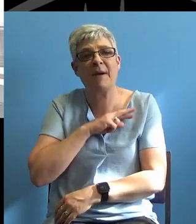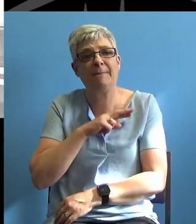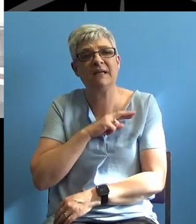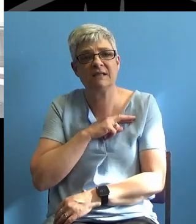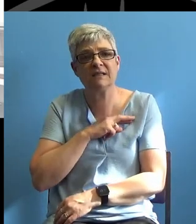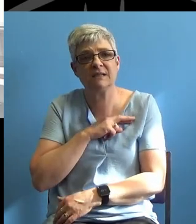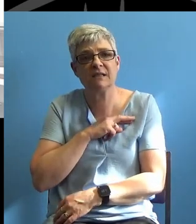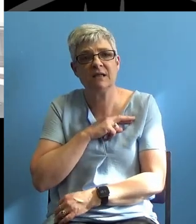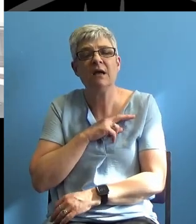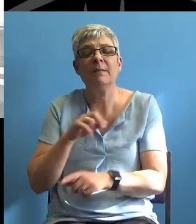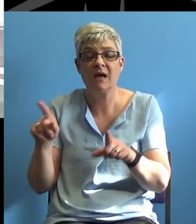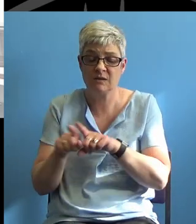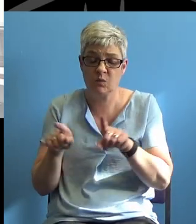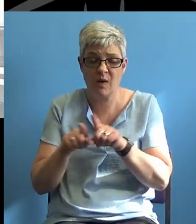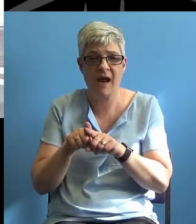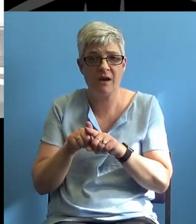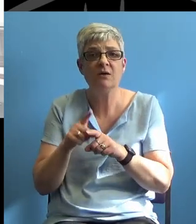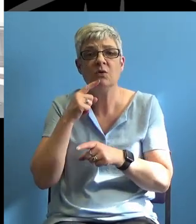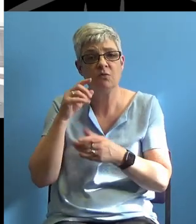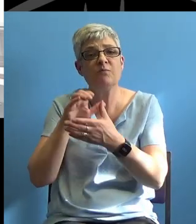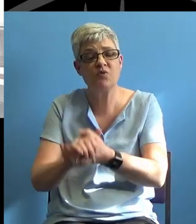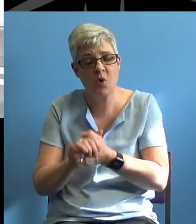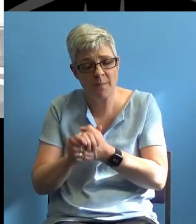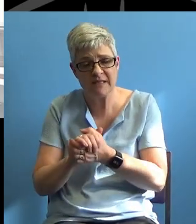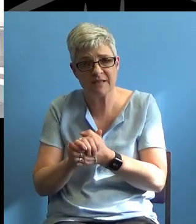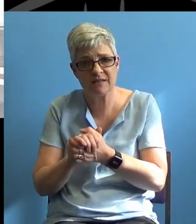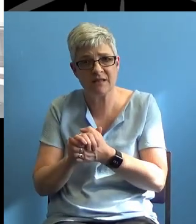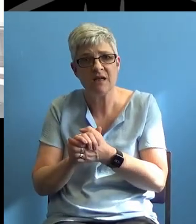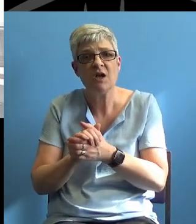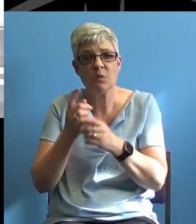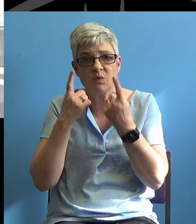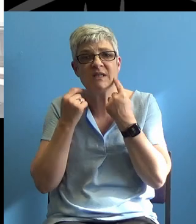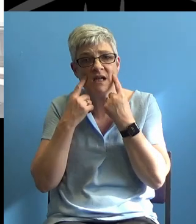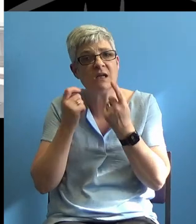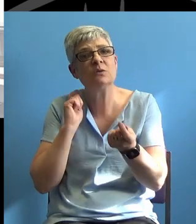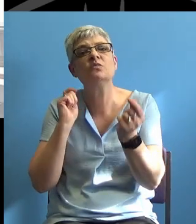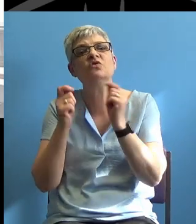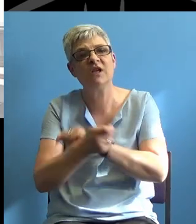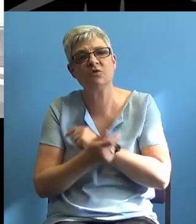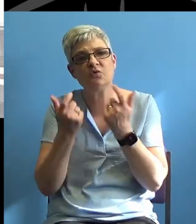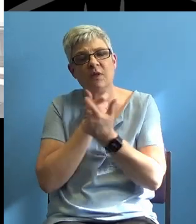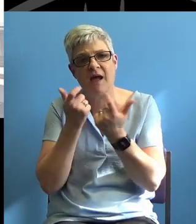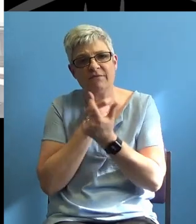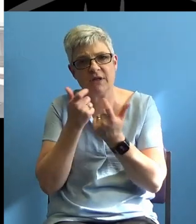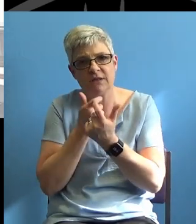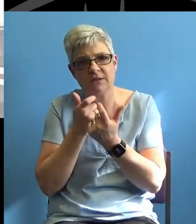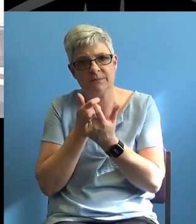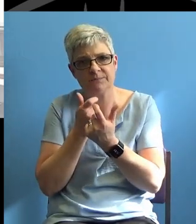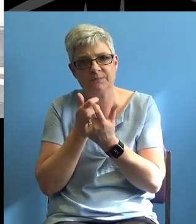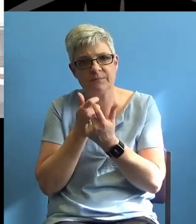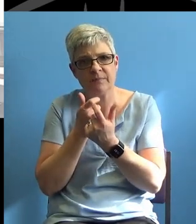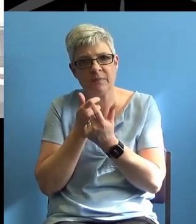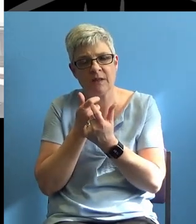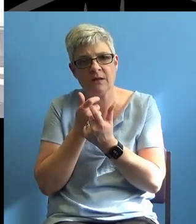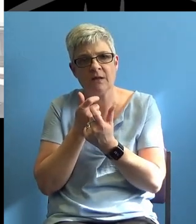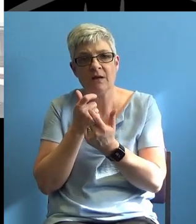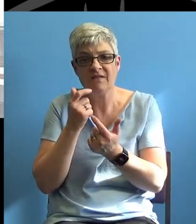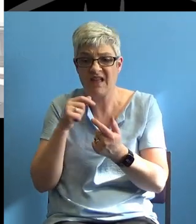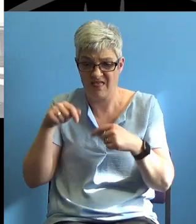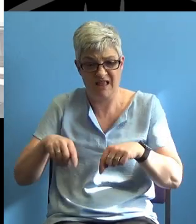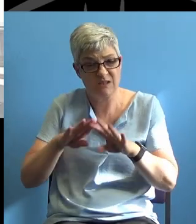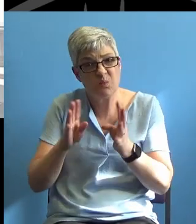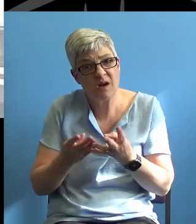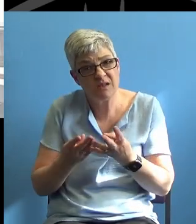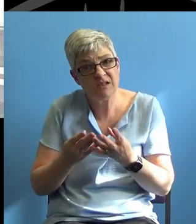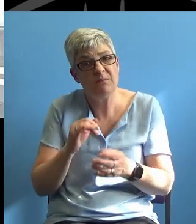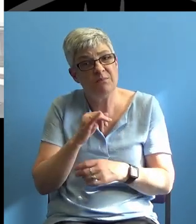Moreover, you have promised that you will turn our tears into laughter, if not in this world,